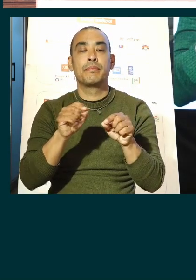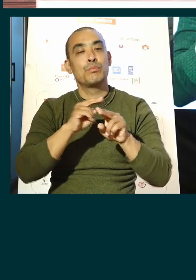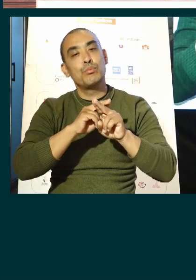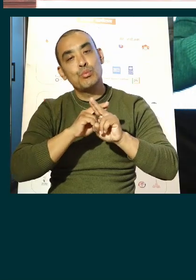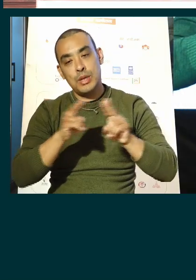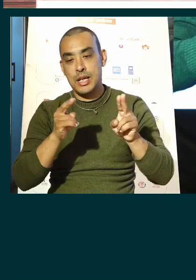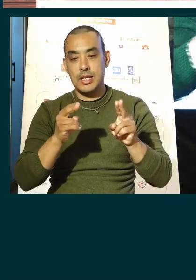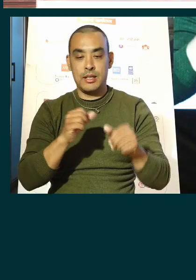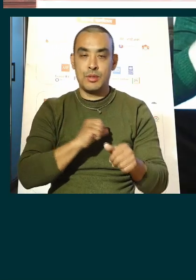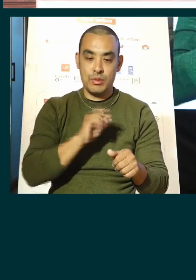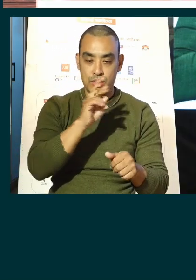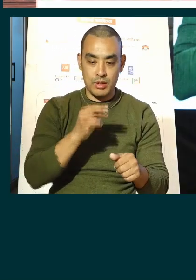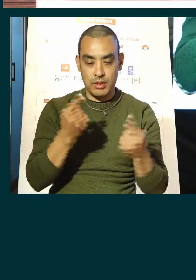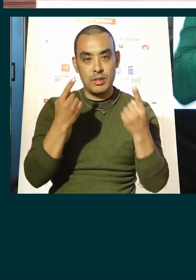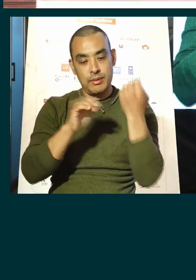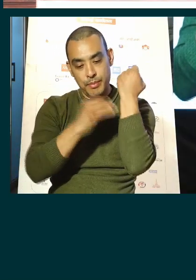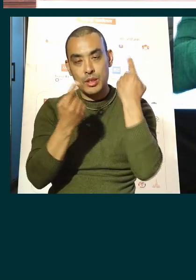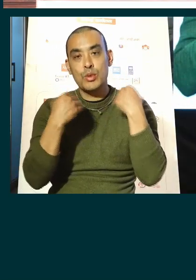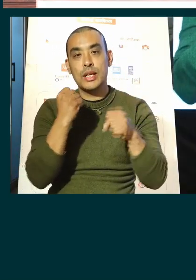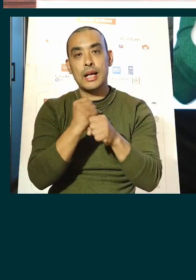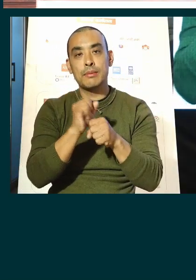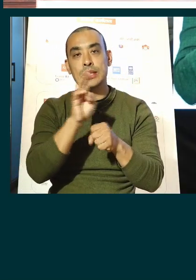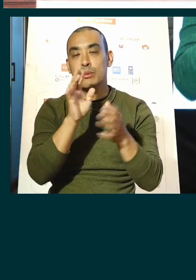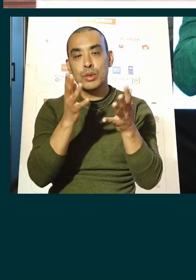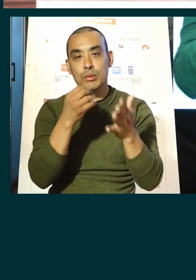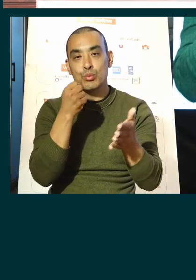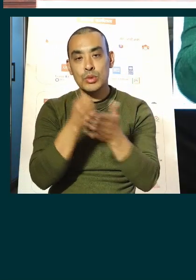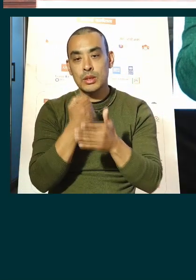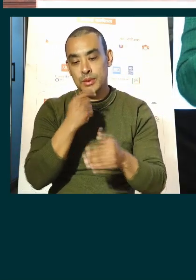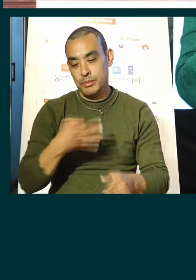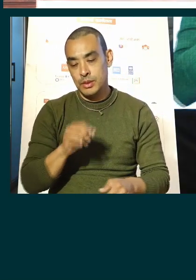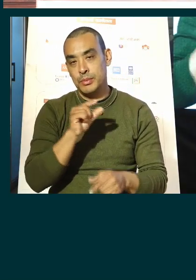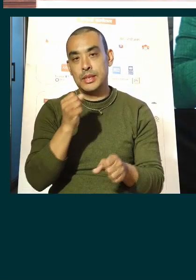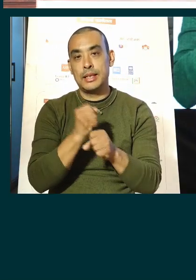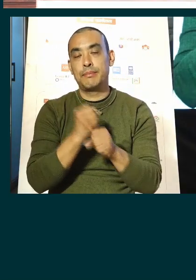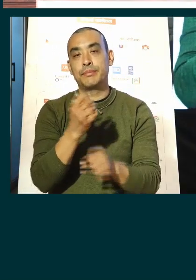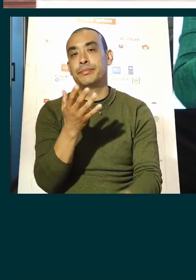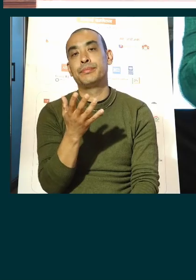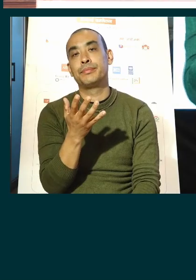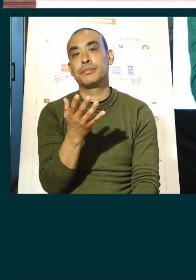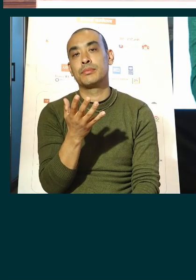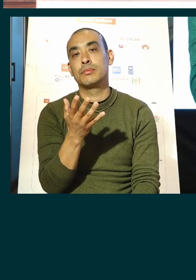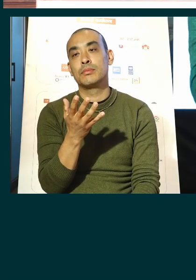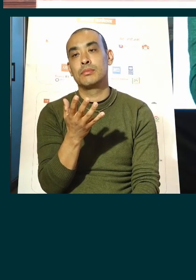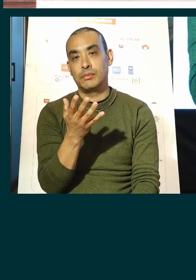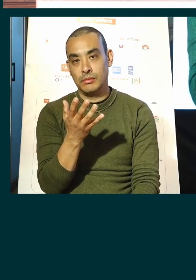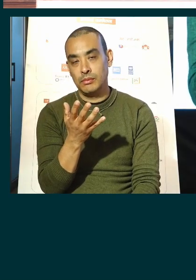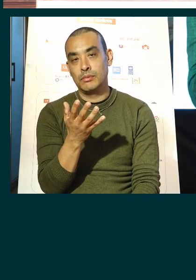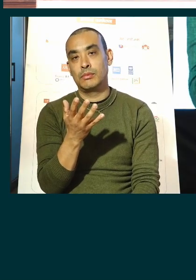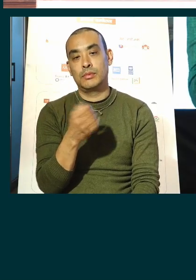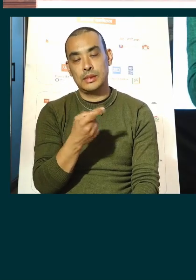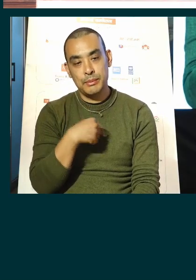reproductive health program is incomplete without talking about the menstruation, right? And also, we